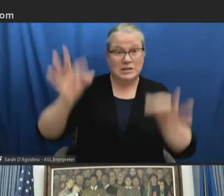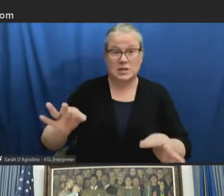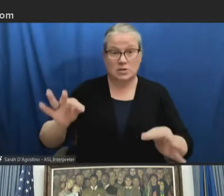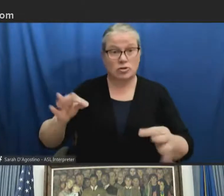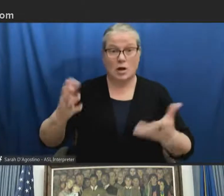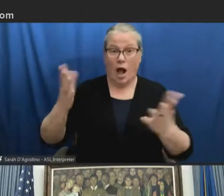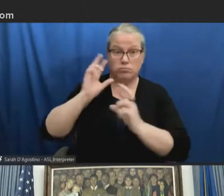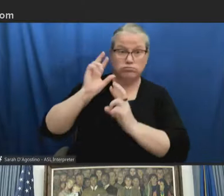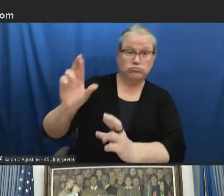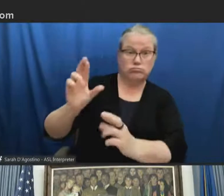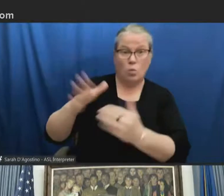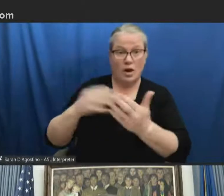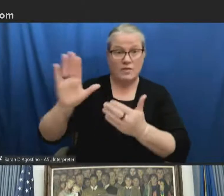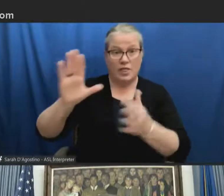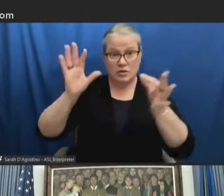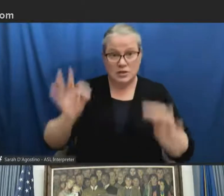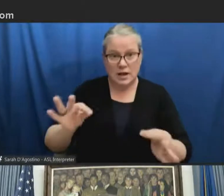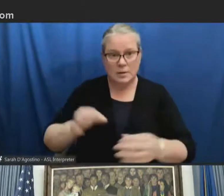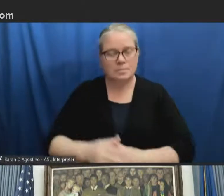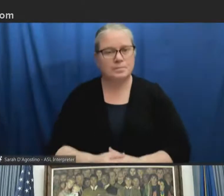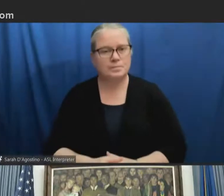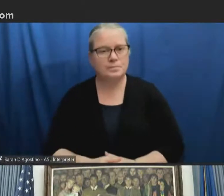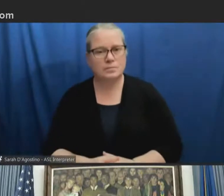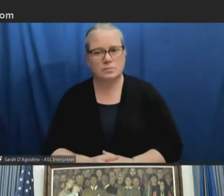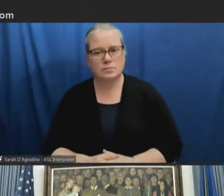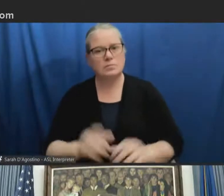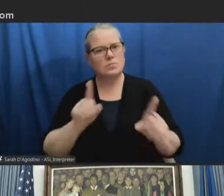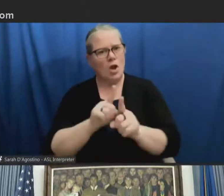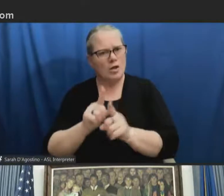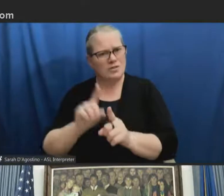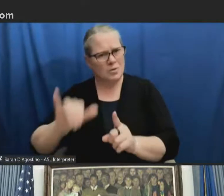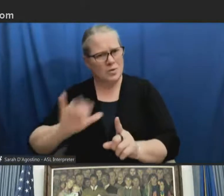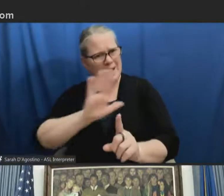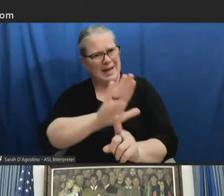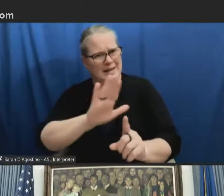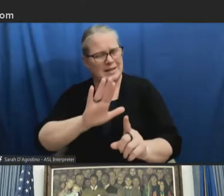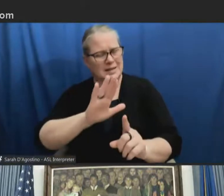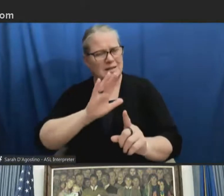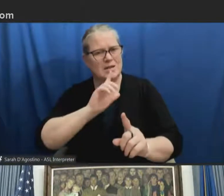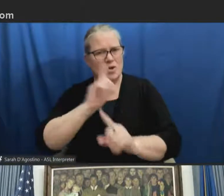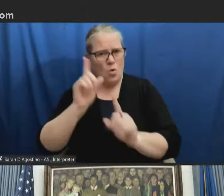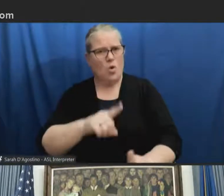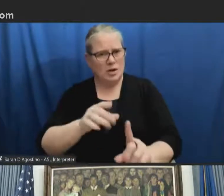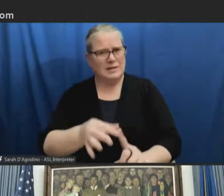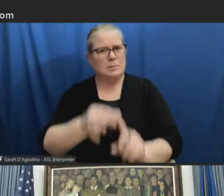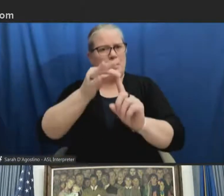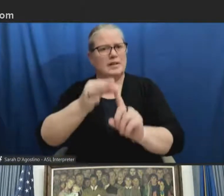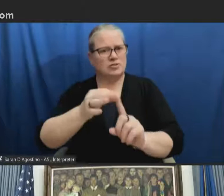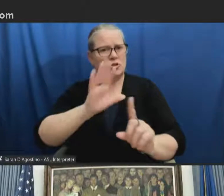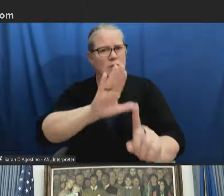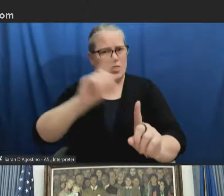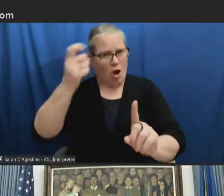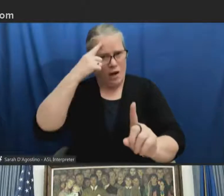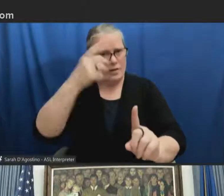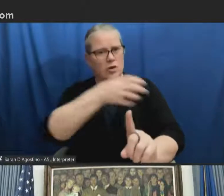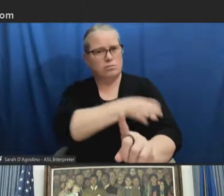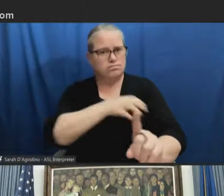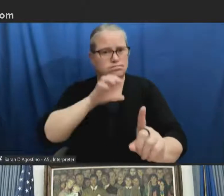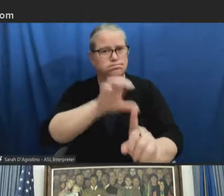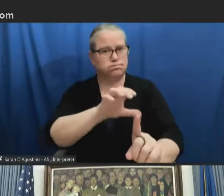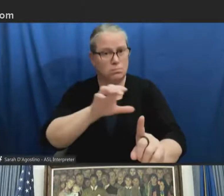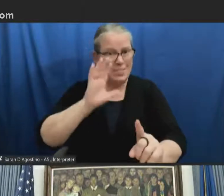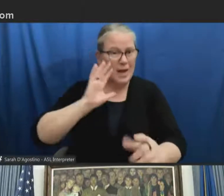that special act that they passed last year, that expires too, right? I think March 1st. Correct. You're right. So it's two parts. It's the executive orders on the